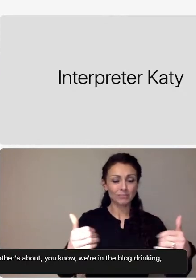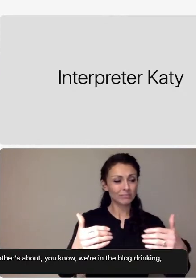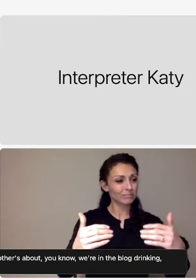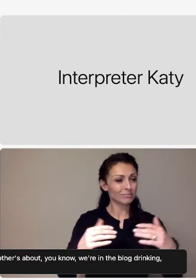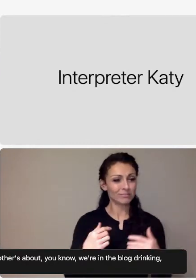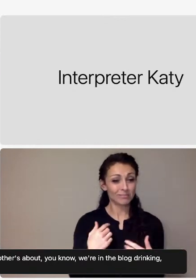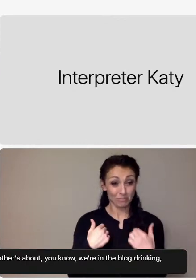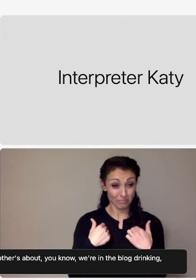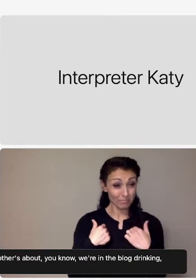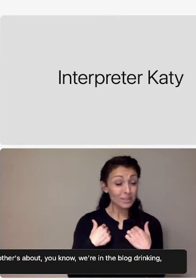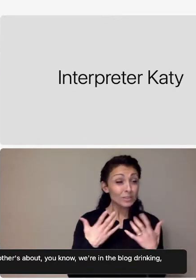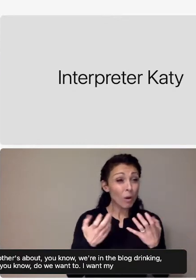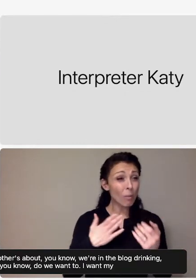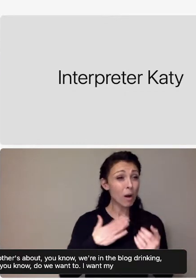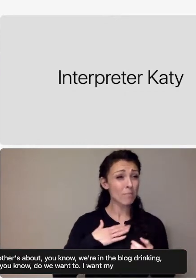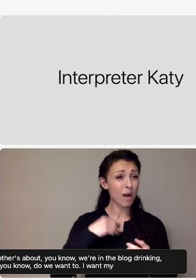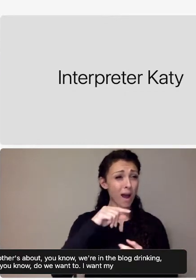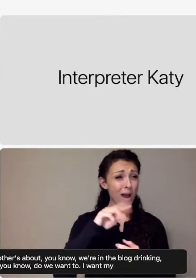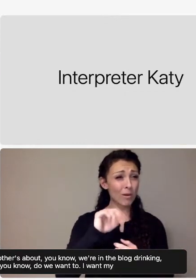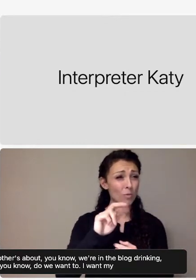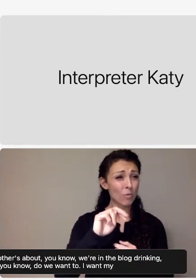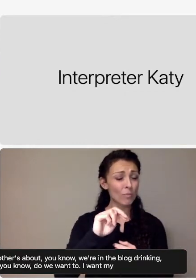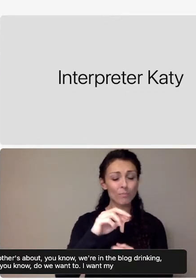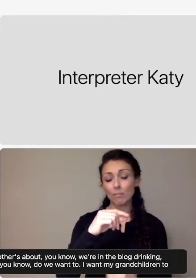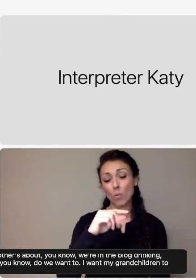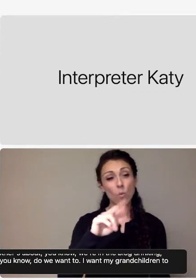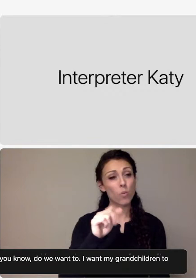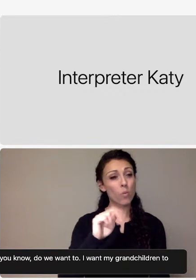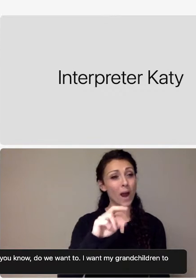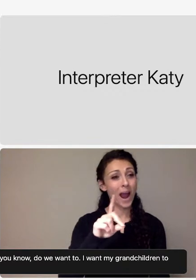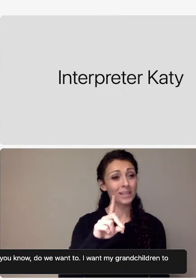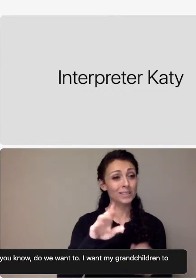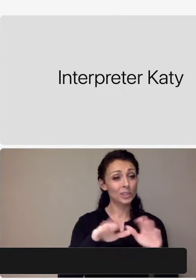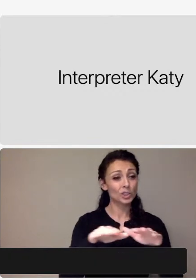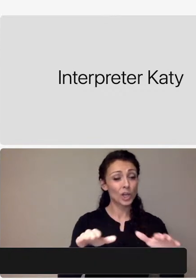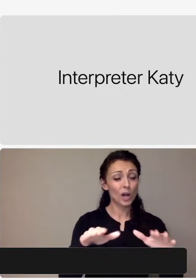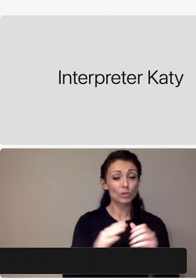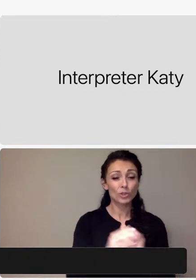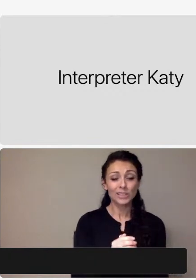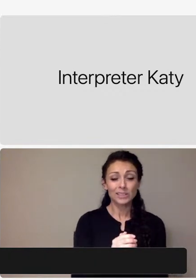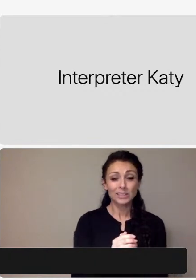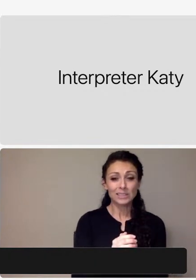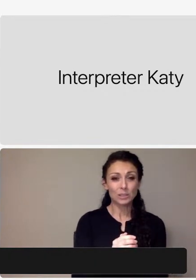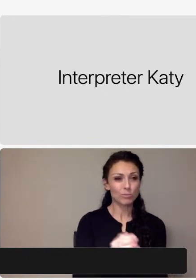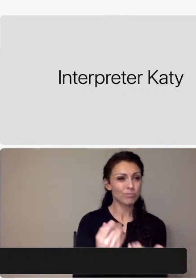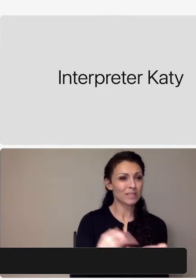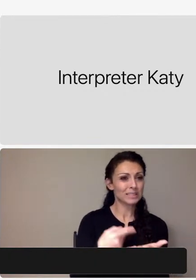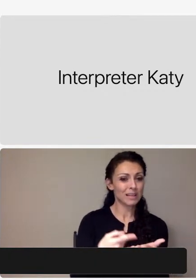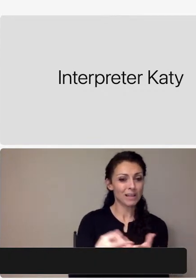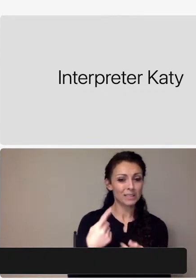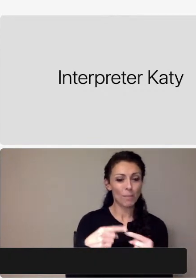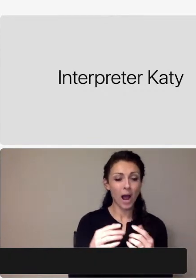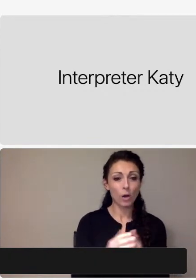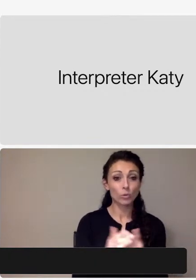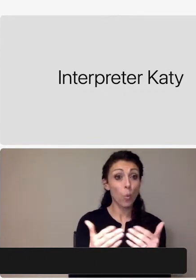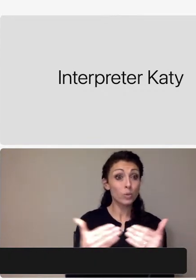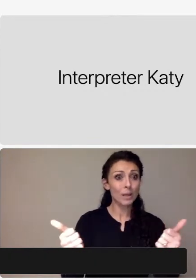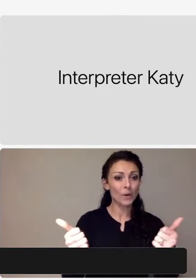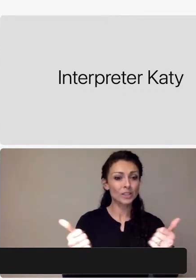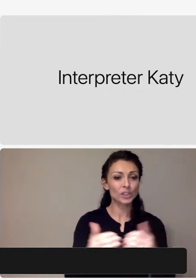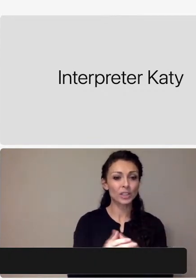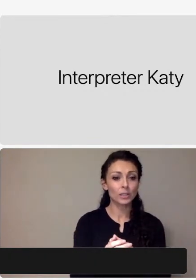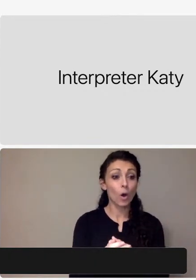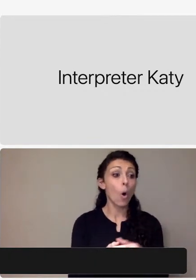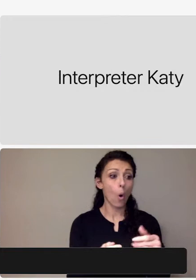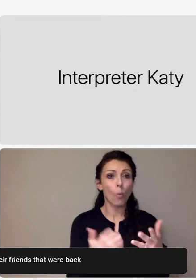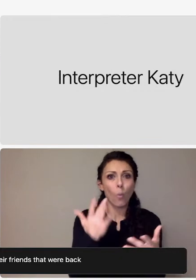want do i want my grandchildren to talk about discrimination how they were separated into another class because they weren't vaccinated from their friends that